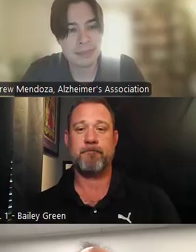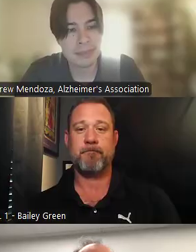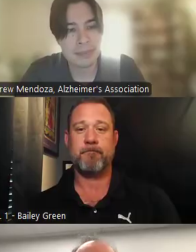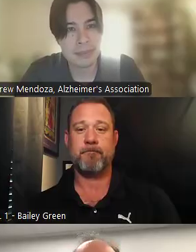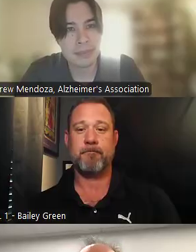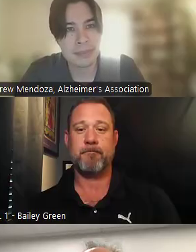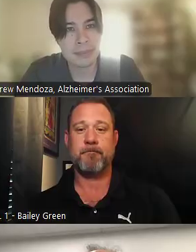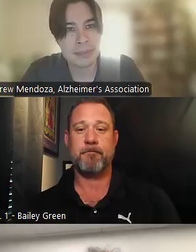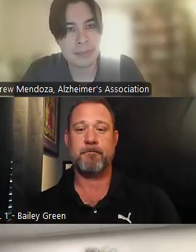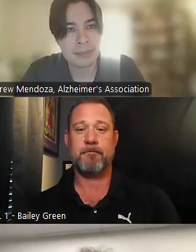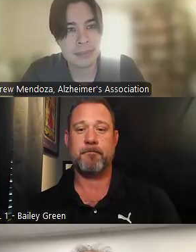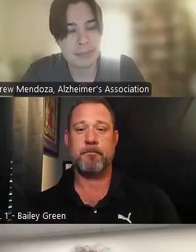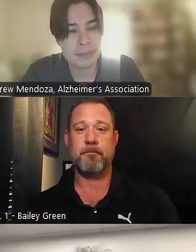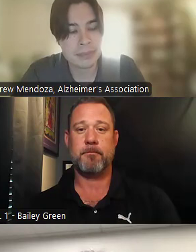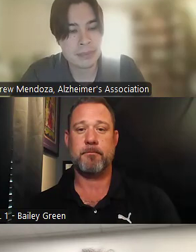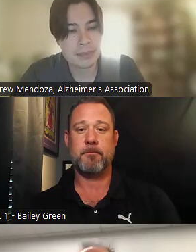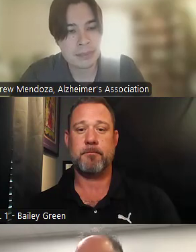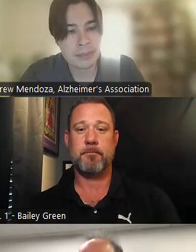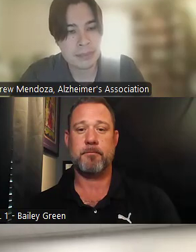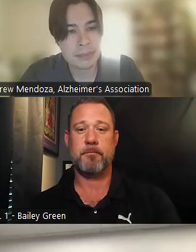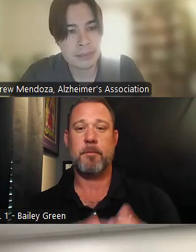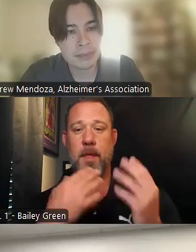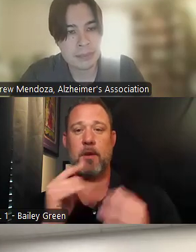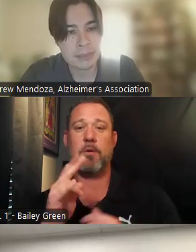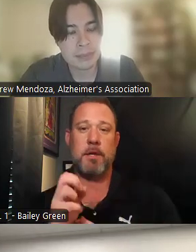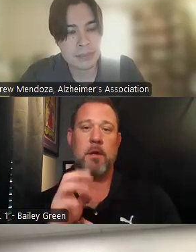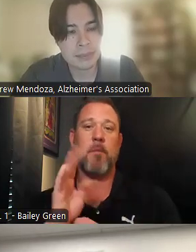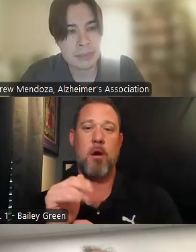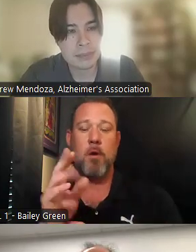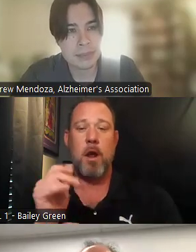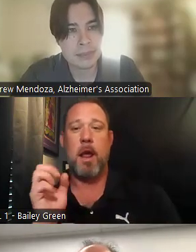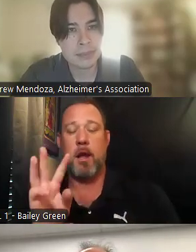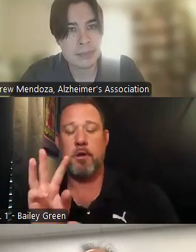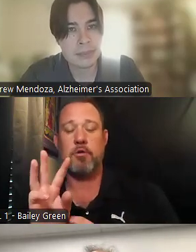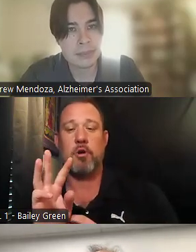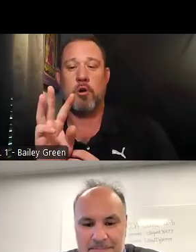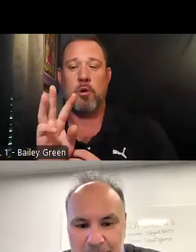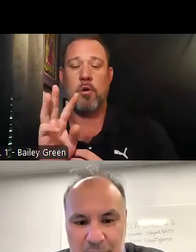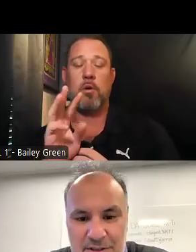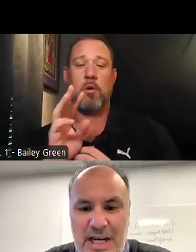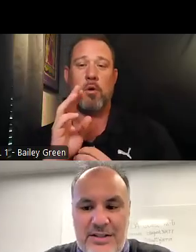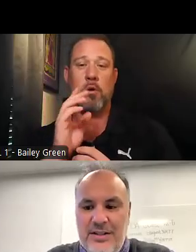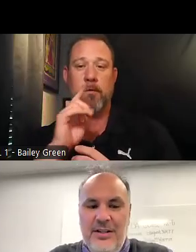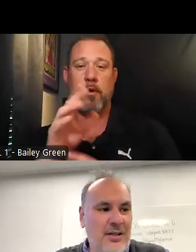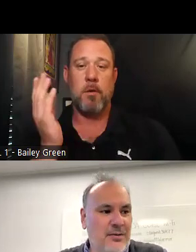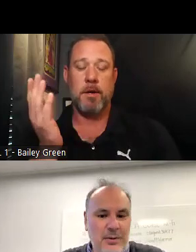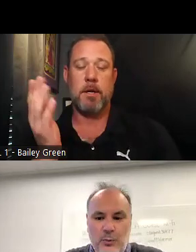Thank you, Tina, Barbara, and Andrew for your